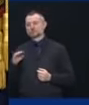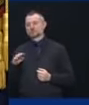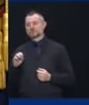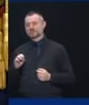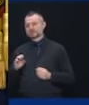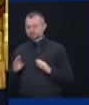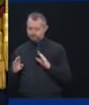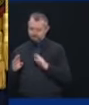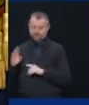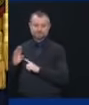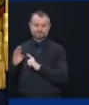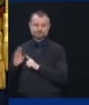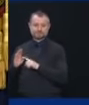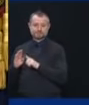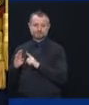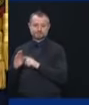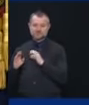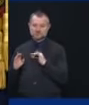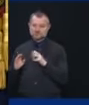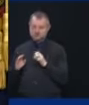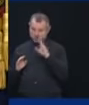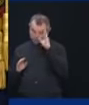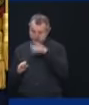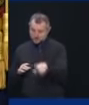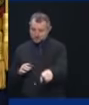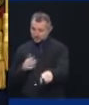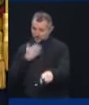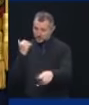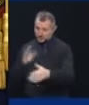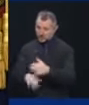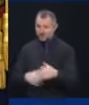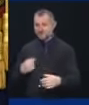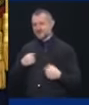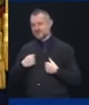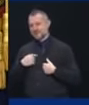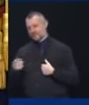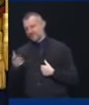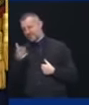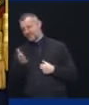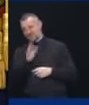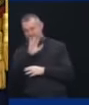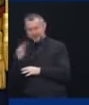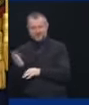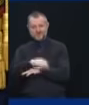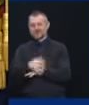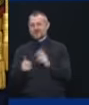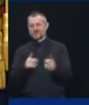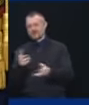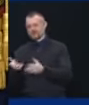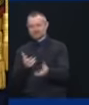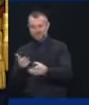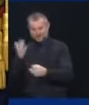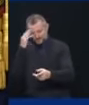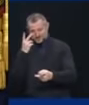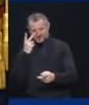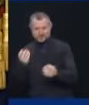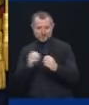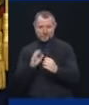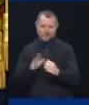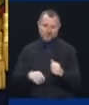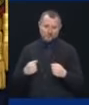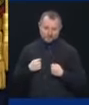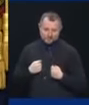Crime. And you know it better than I, Marsha, because you're out there all day long talking to people. So